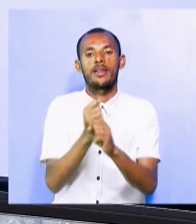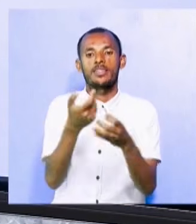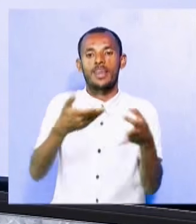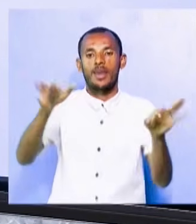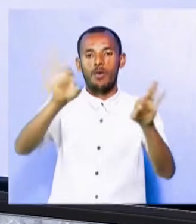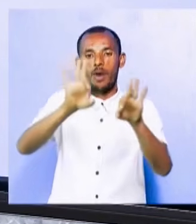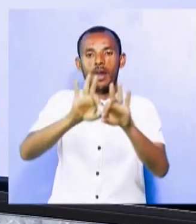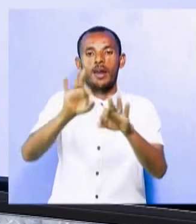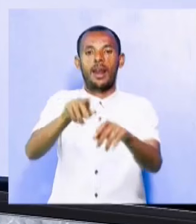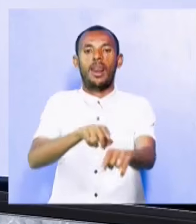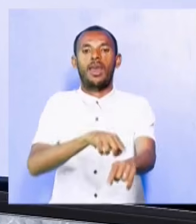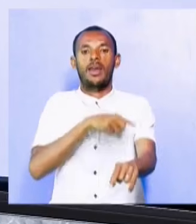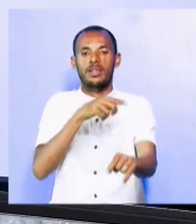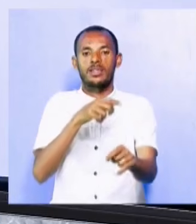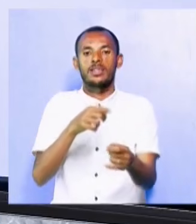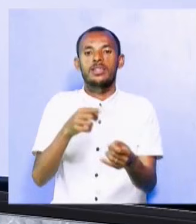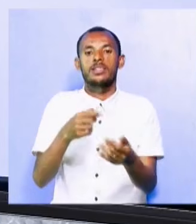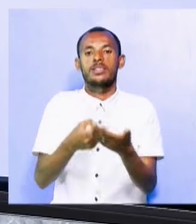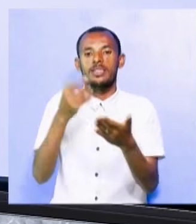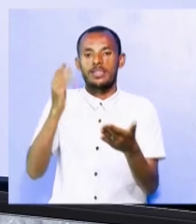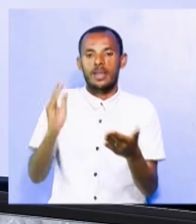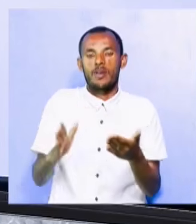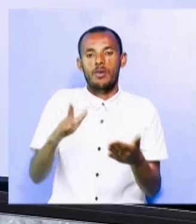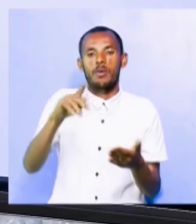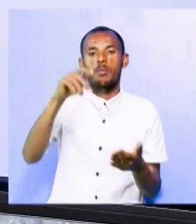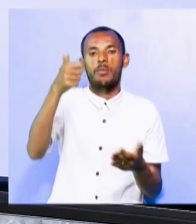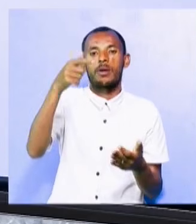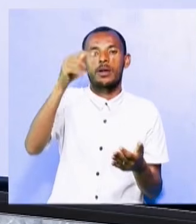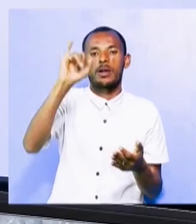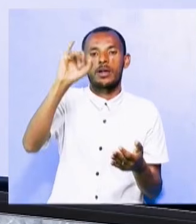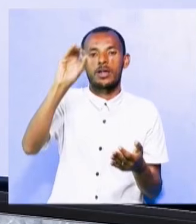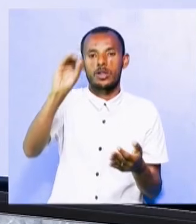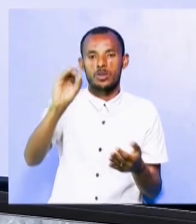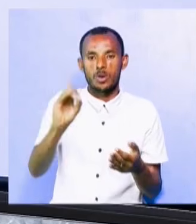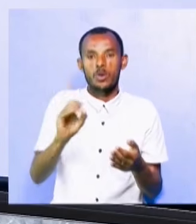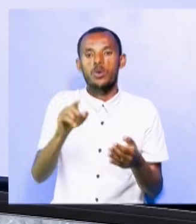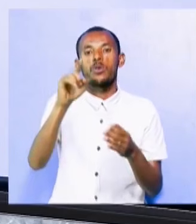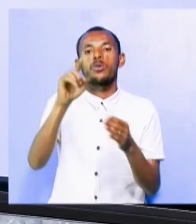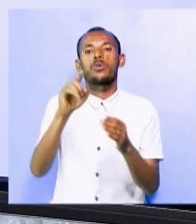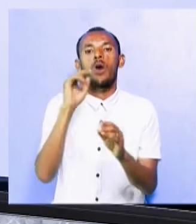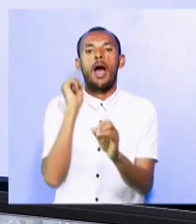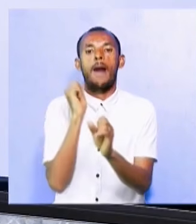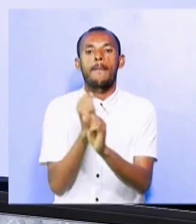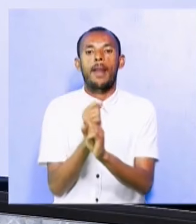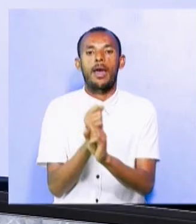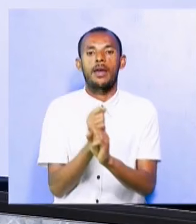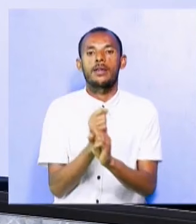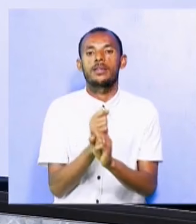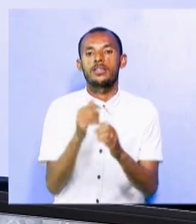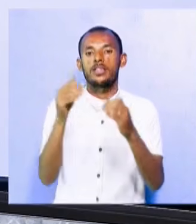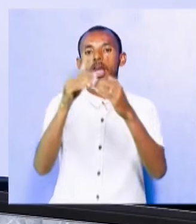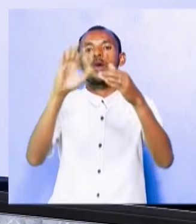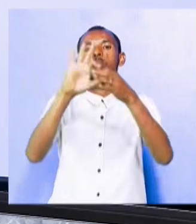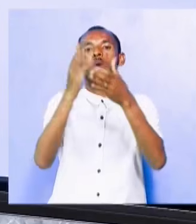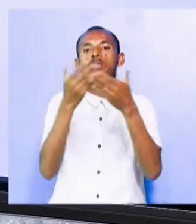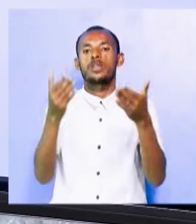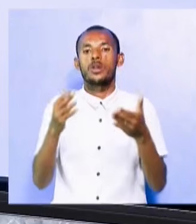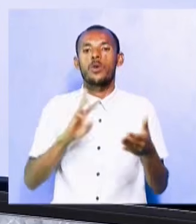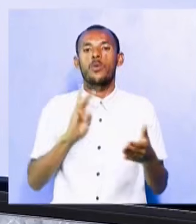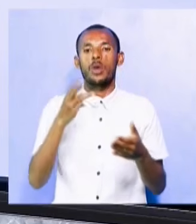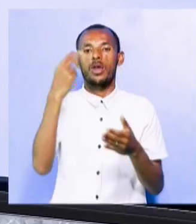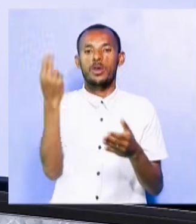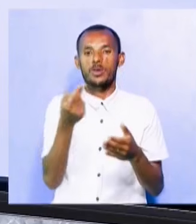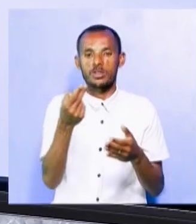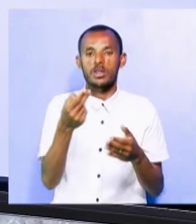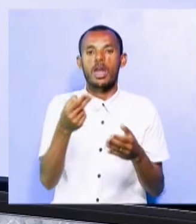required length of the side of the patio, you need to apply the equation that we derived from